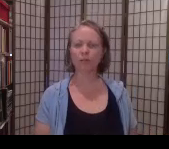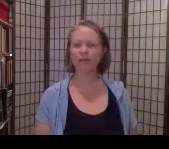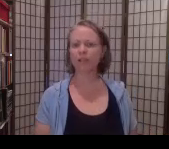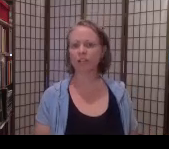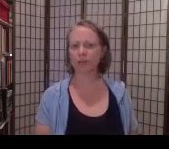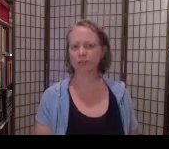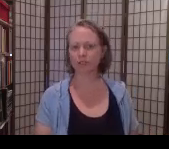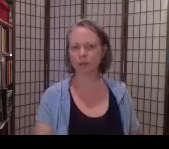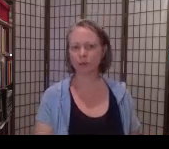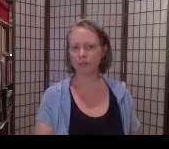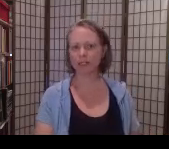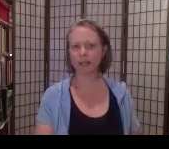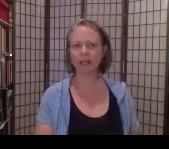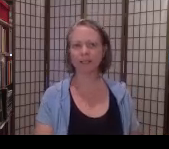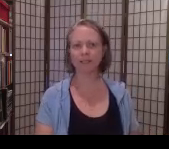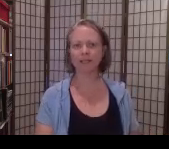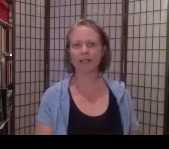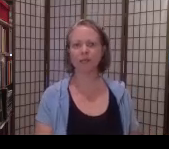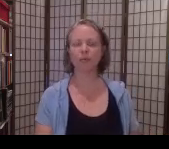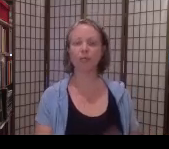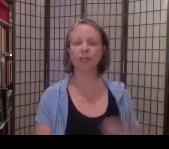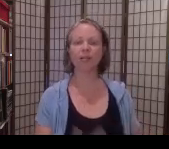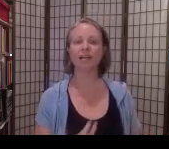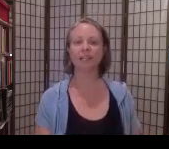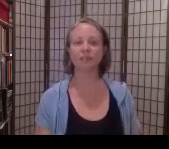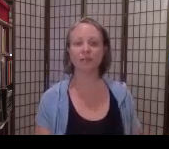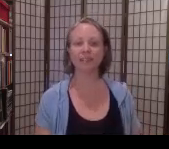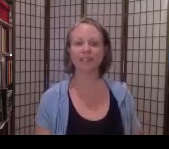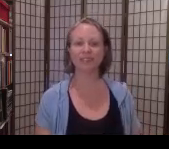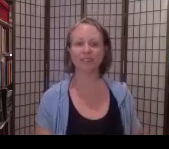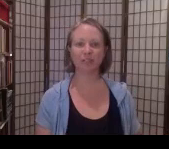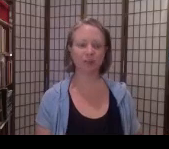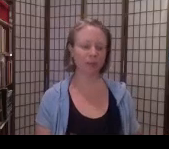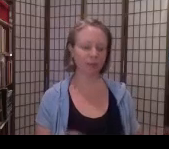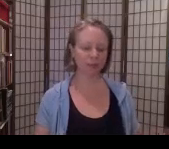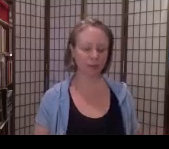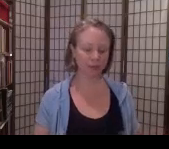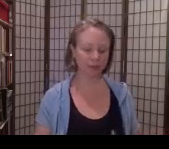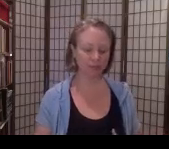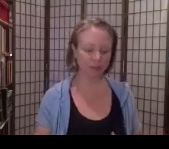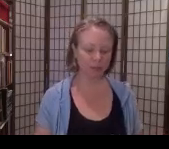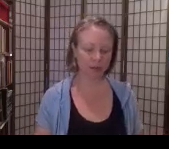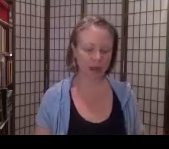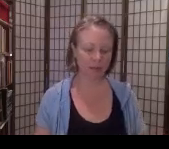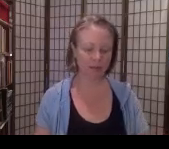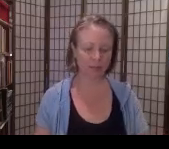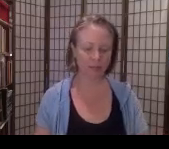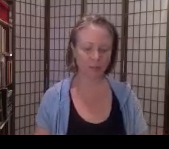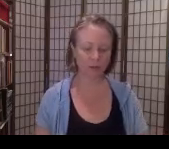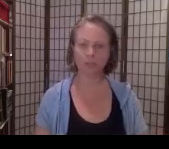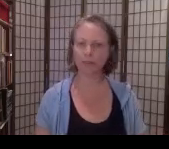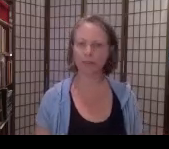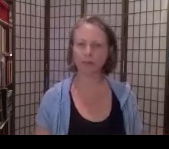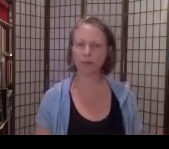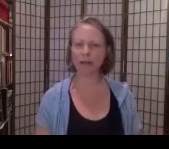Well, really our job is just to hold it, and we really like it when, you know, people who are perhaps a little bit